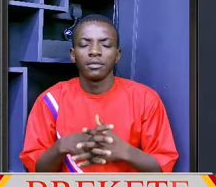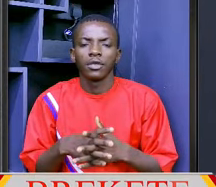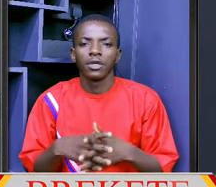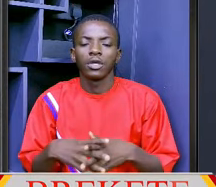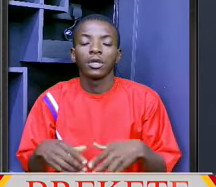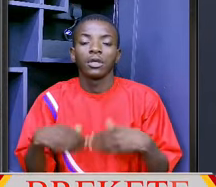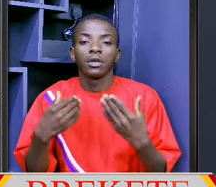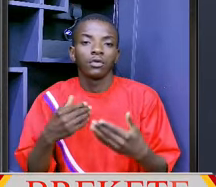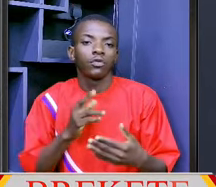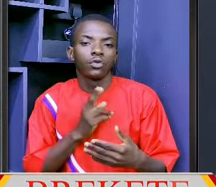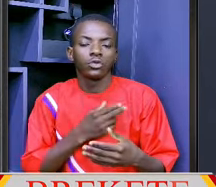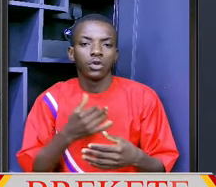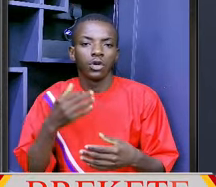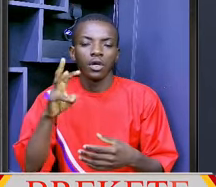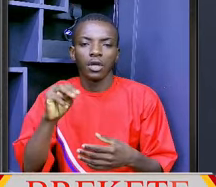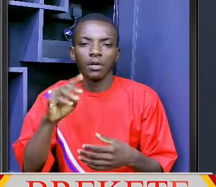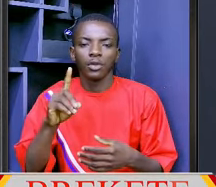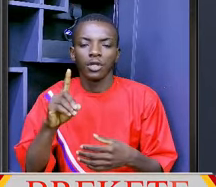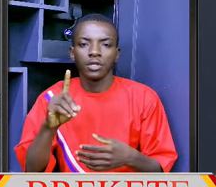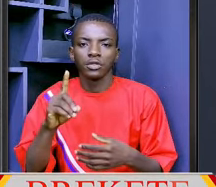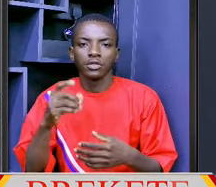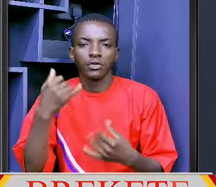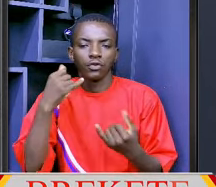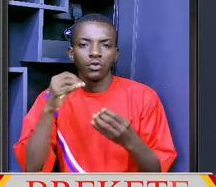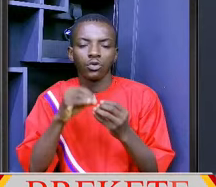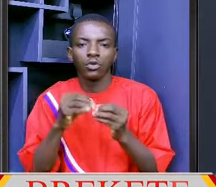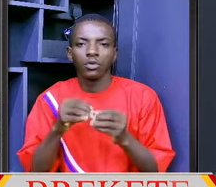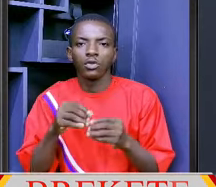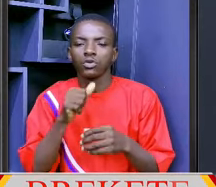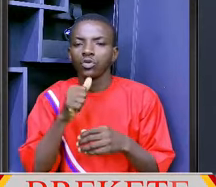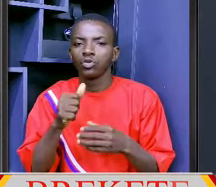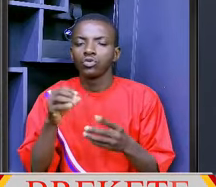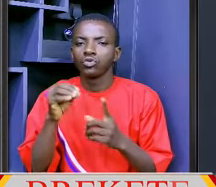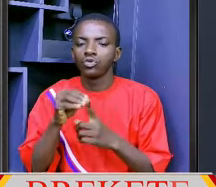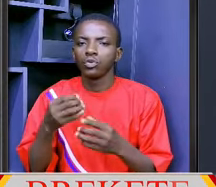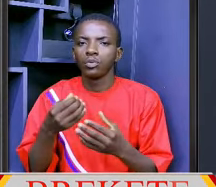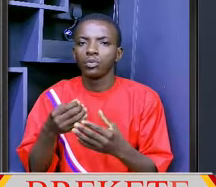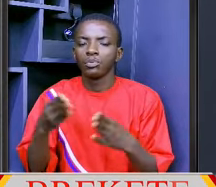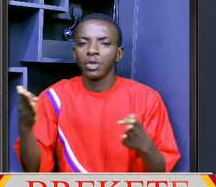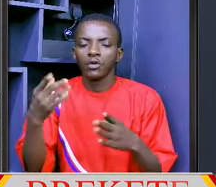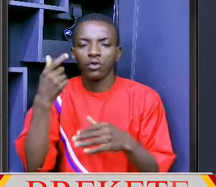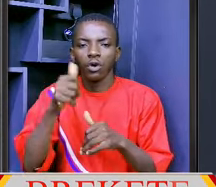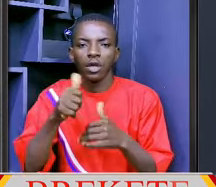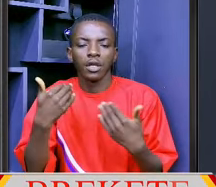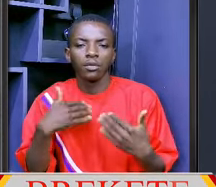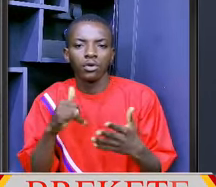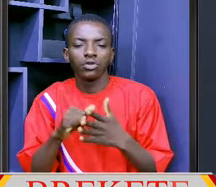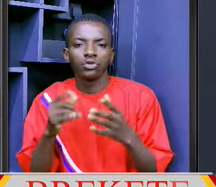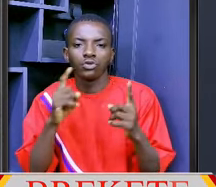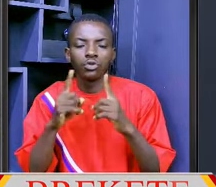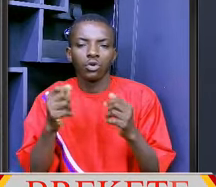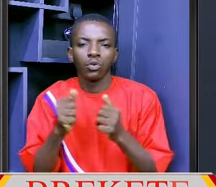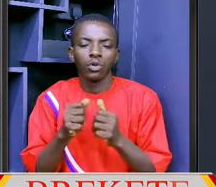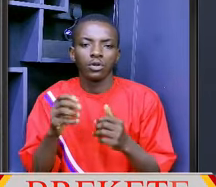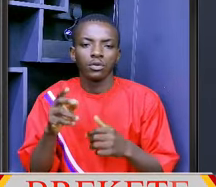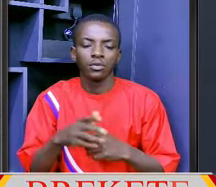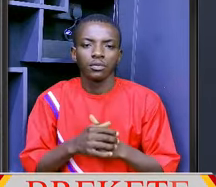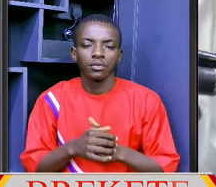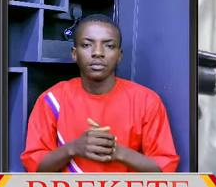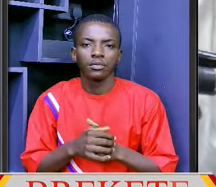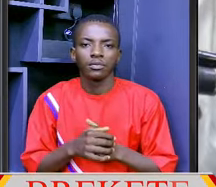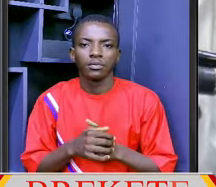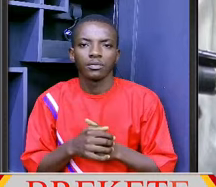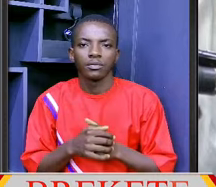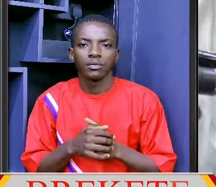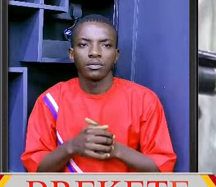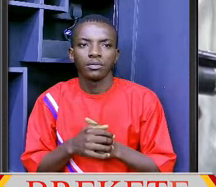please give me your MD's number. Your MD is not too big for anybody to speak with. I agree with you, sir. But